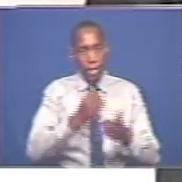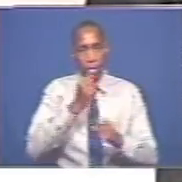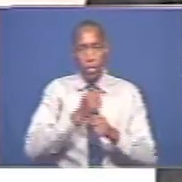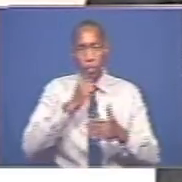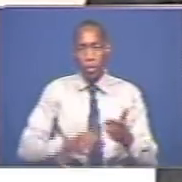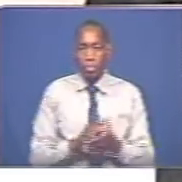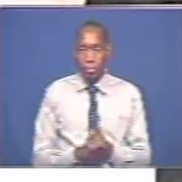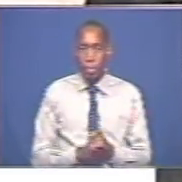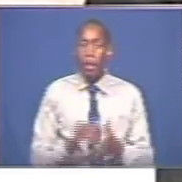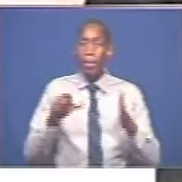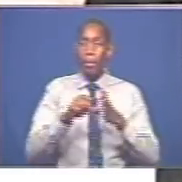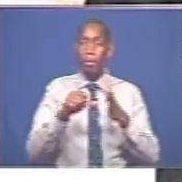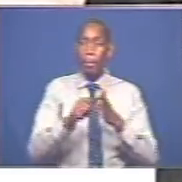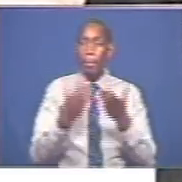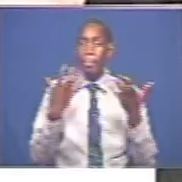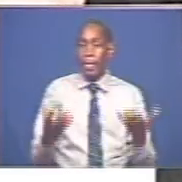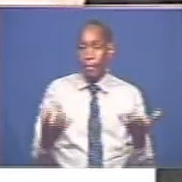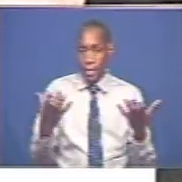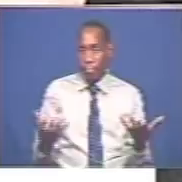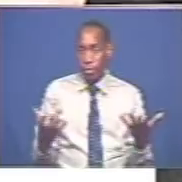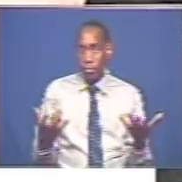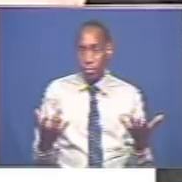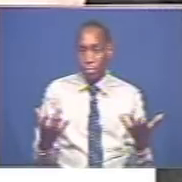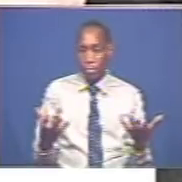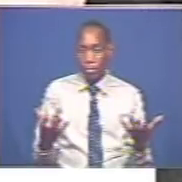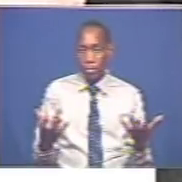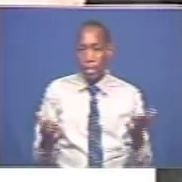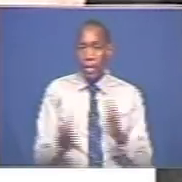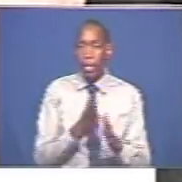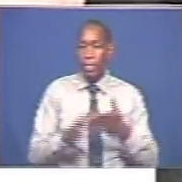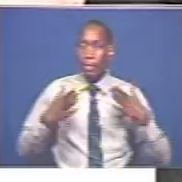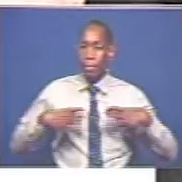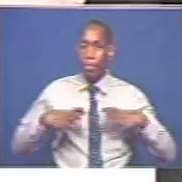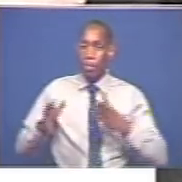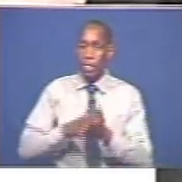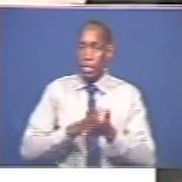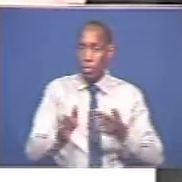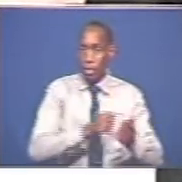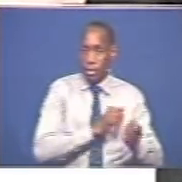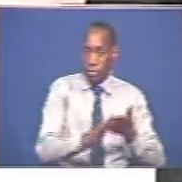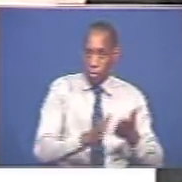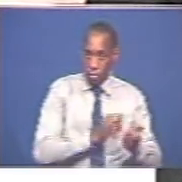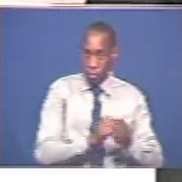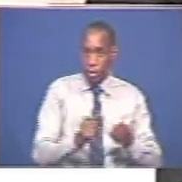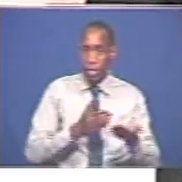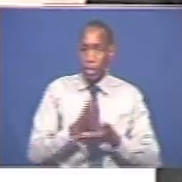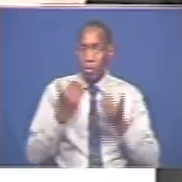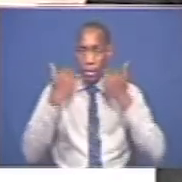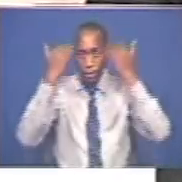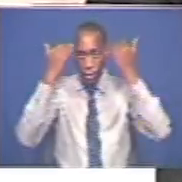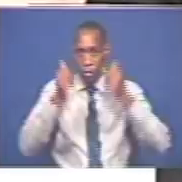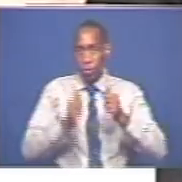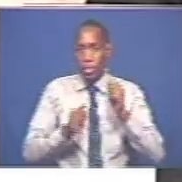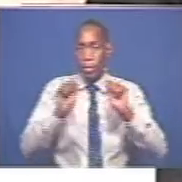new giant in our country. We don't want our people to be destroyed because of something called depression that can